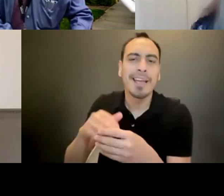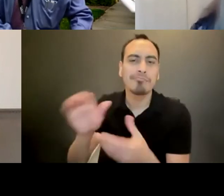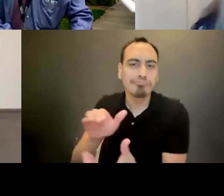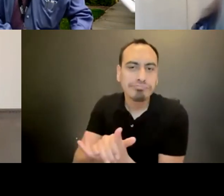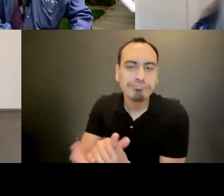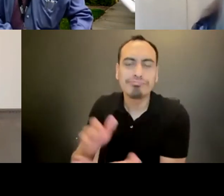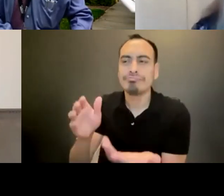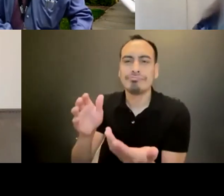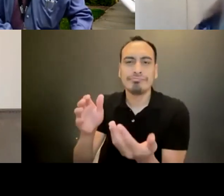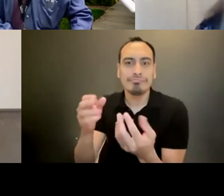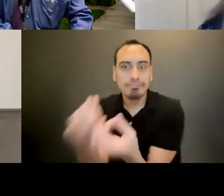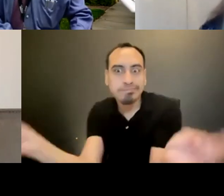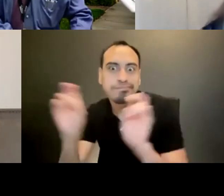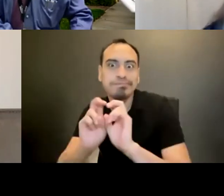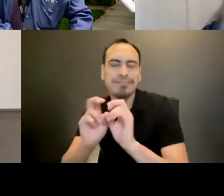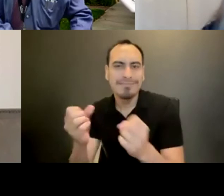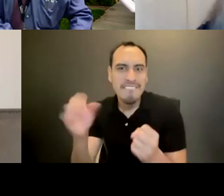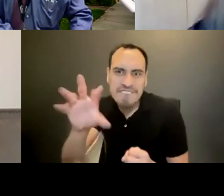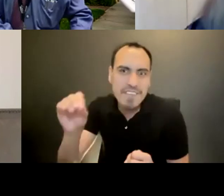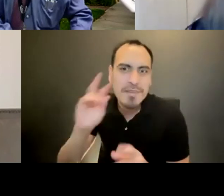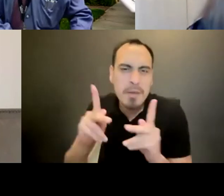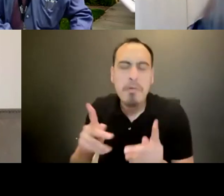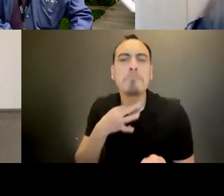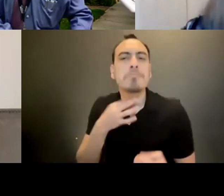at a table indoors or outdoors?